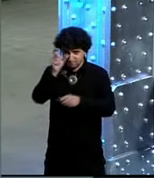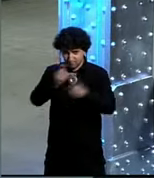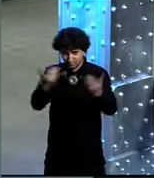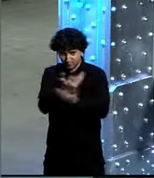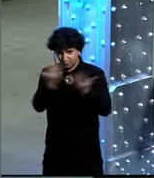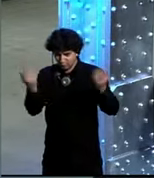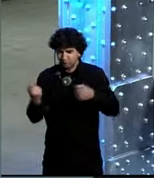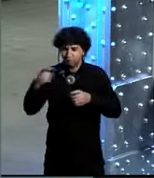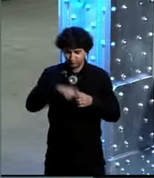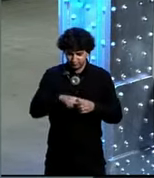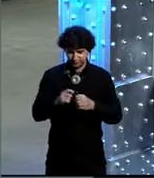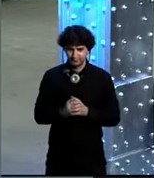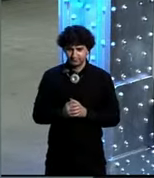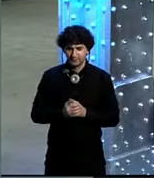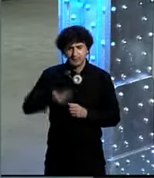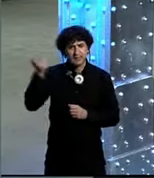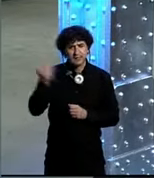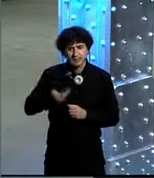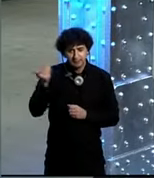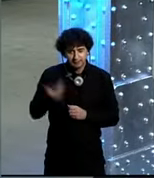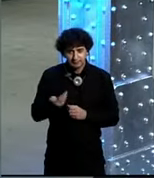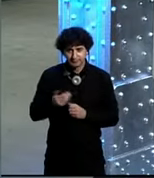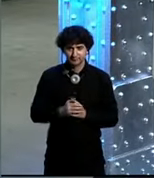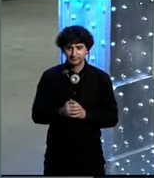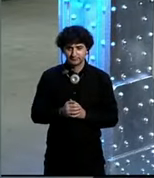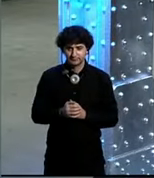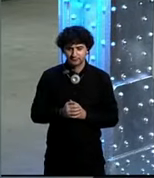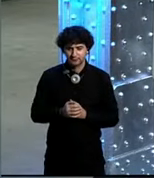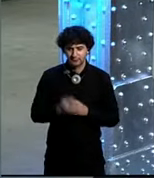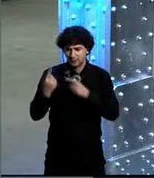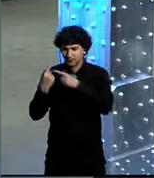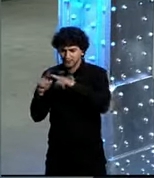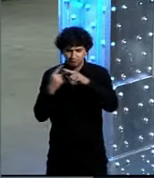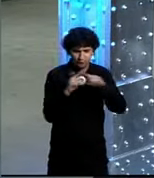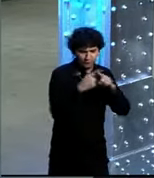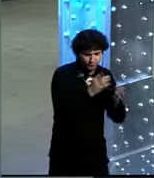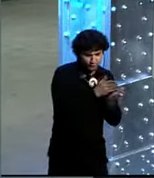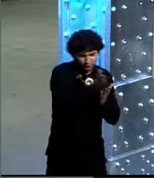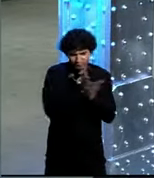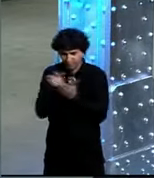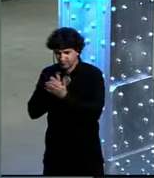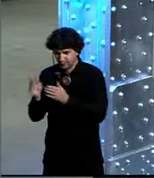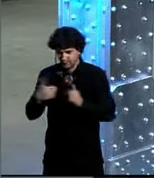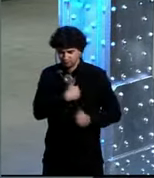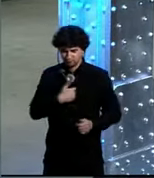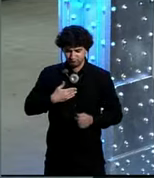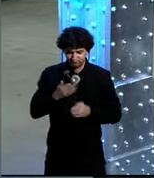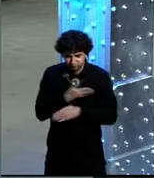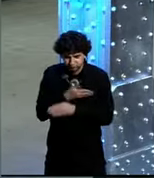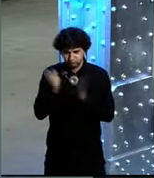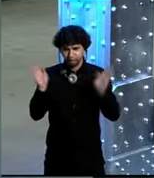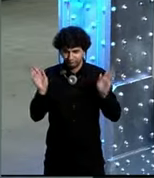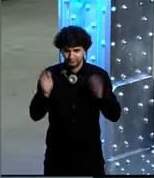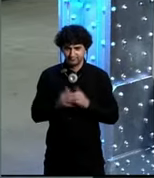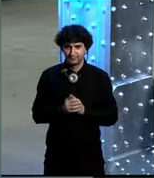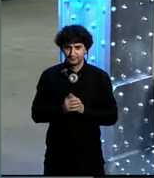in many dimensions right now about ourselves and about our stories, about the now